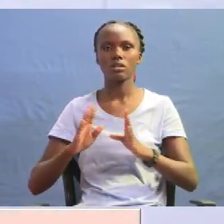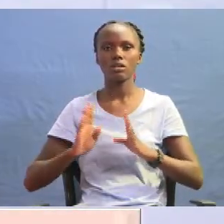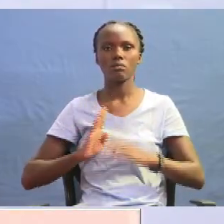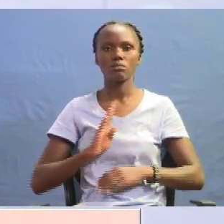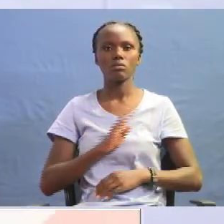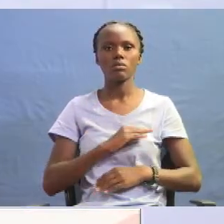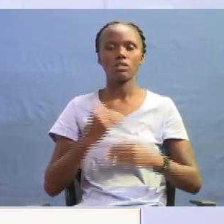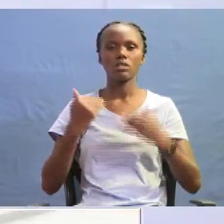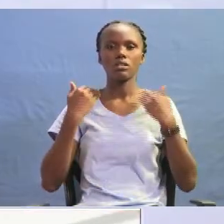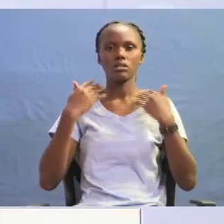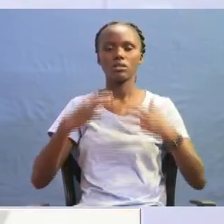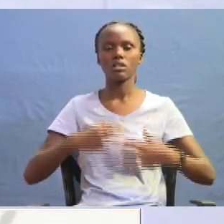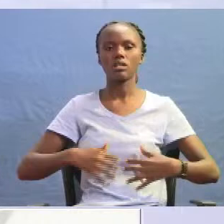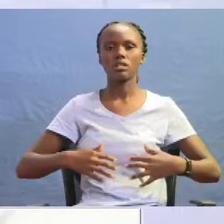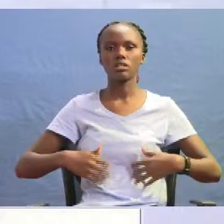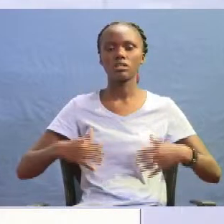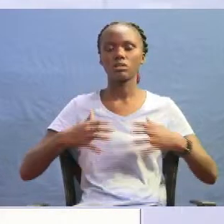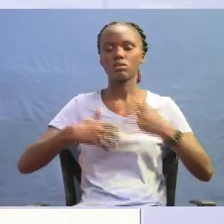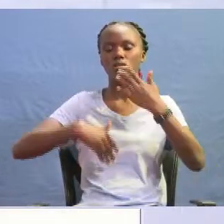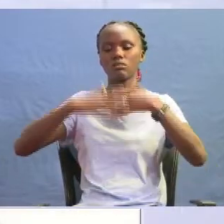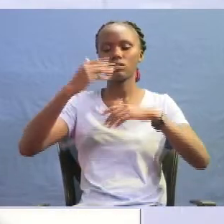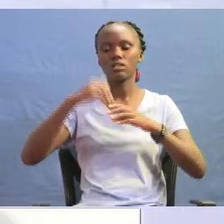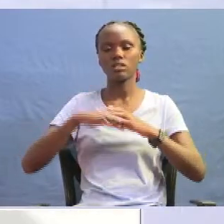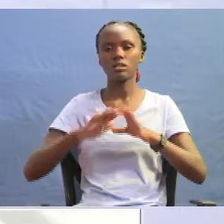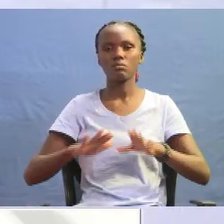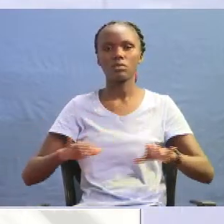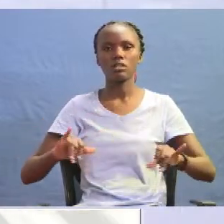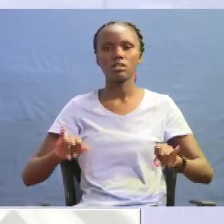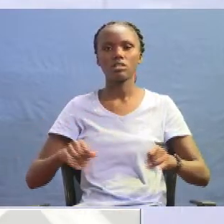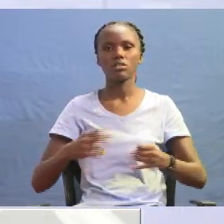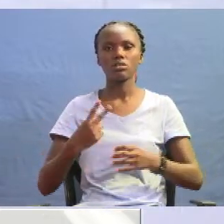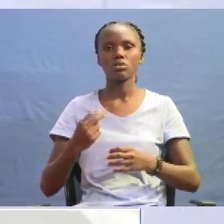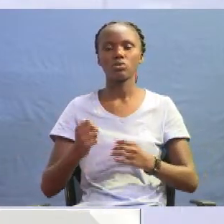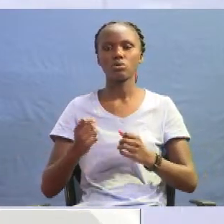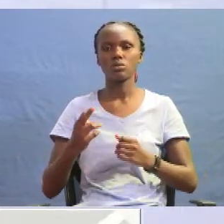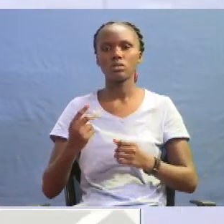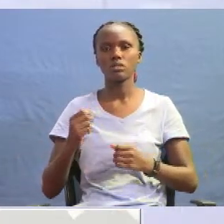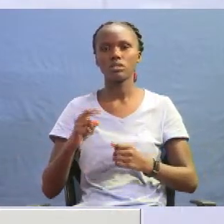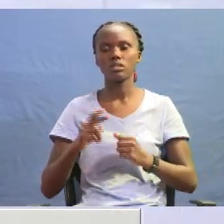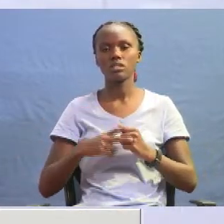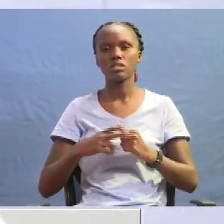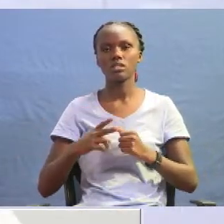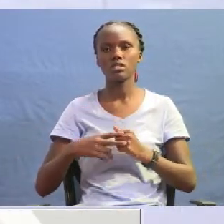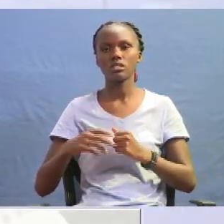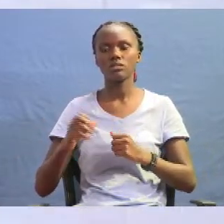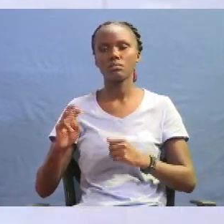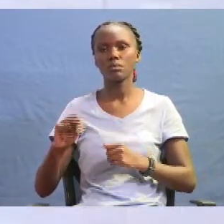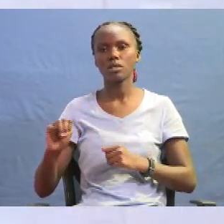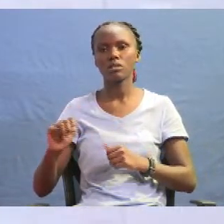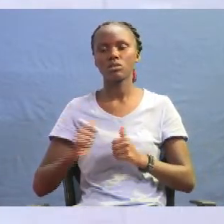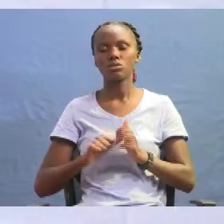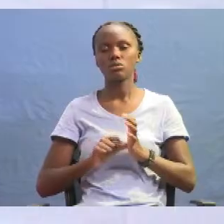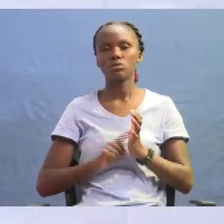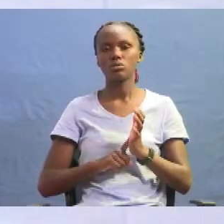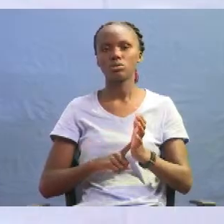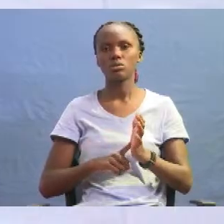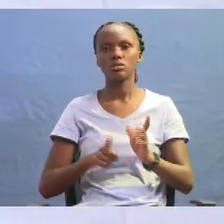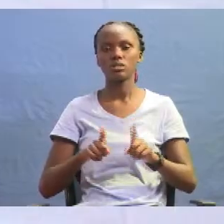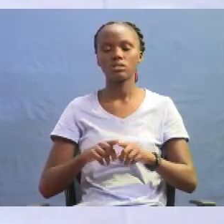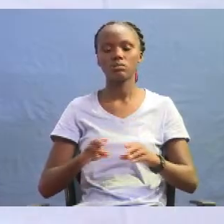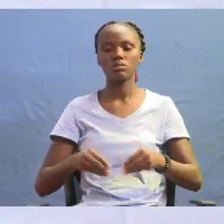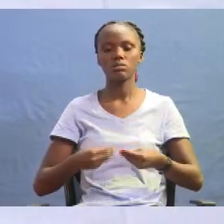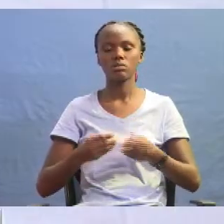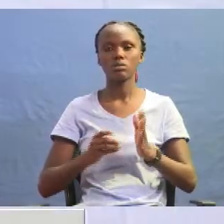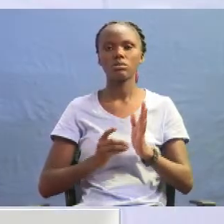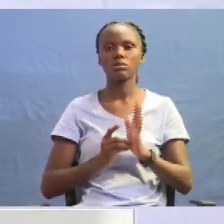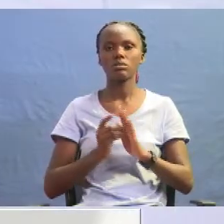at Garissa University, and a modern market worth 288 million shillings, an initiative aimed at